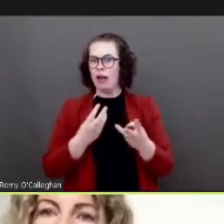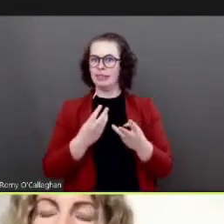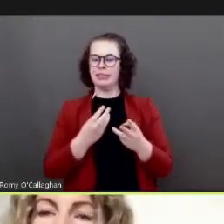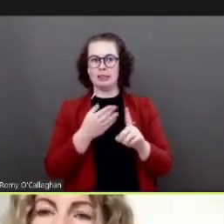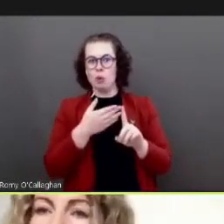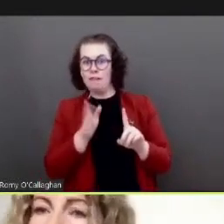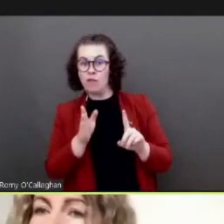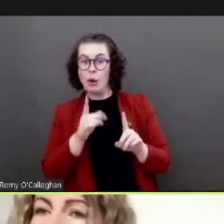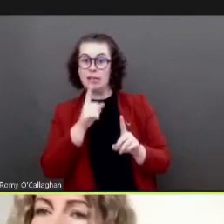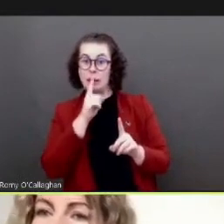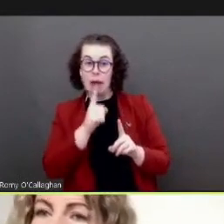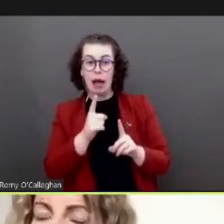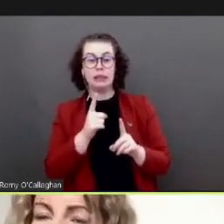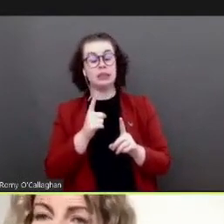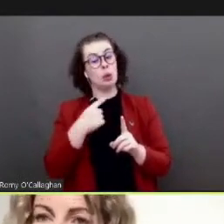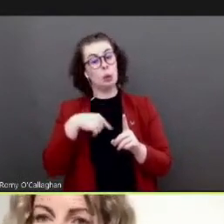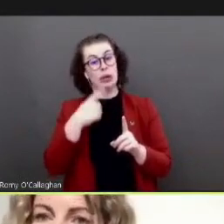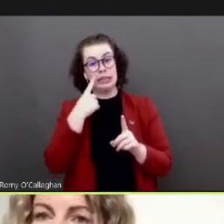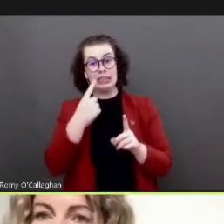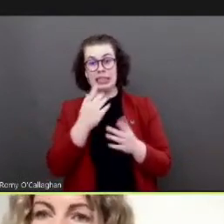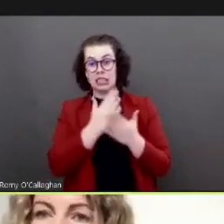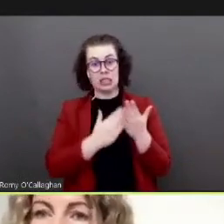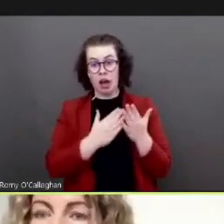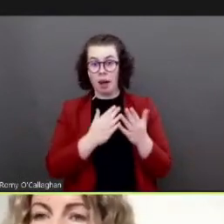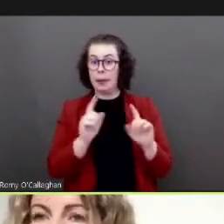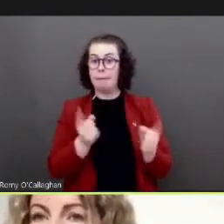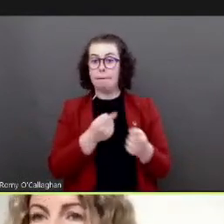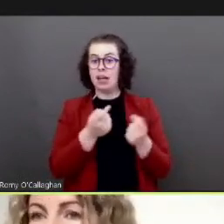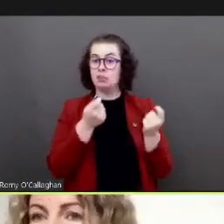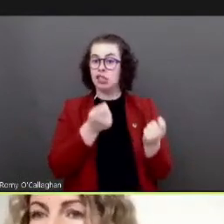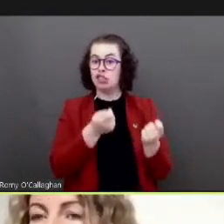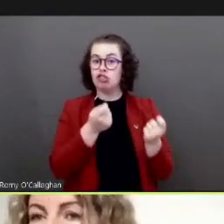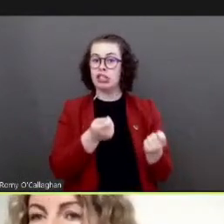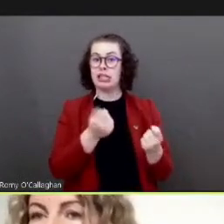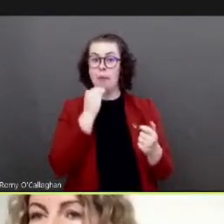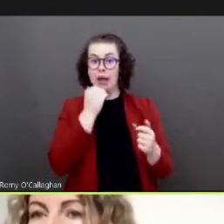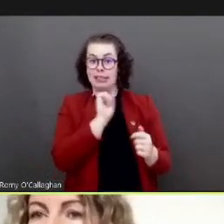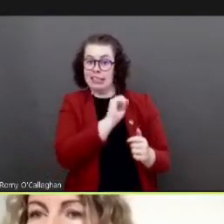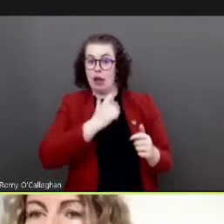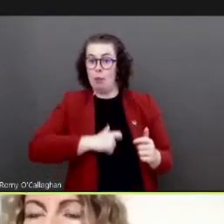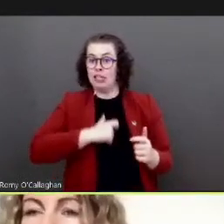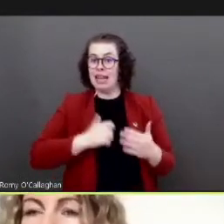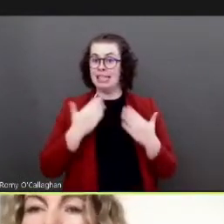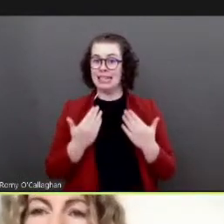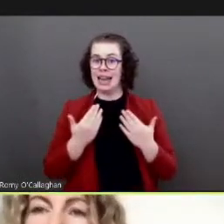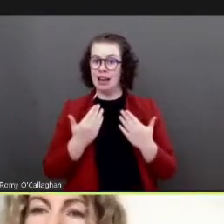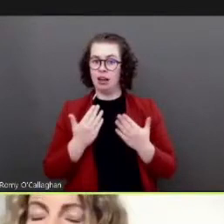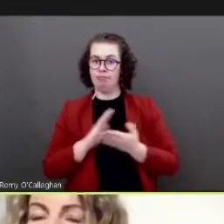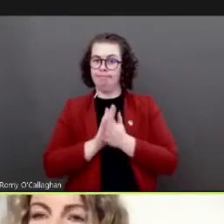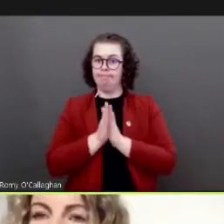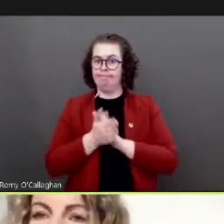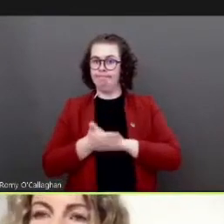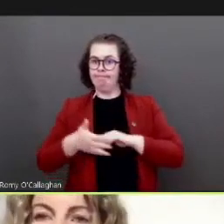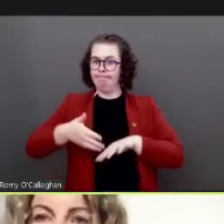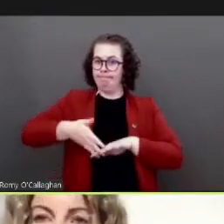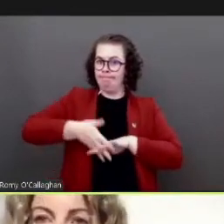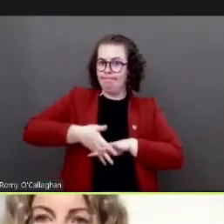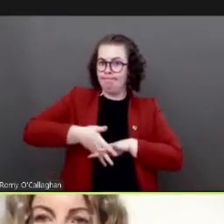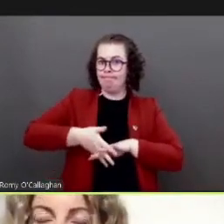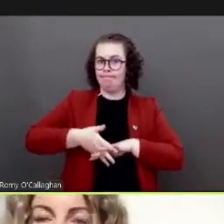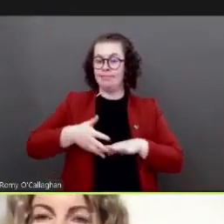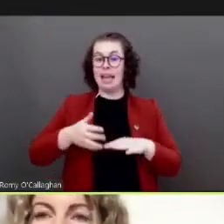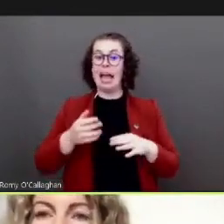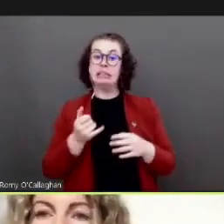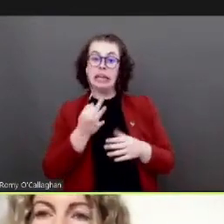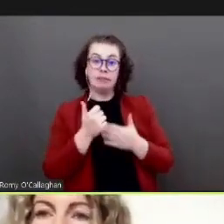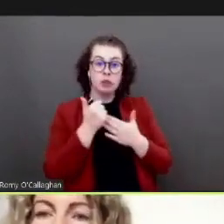has a history of being seen as untreatable, as ingrained in the personality of the individual and unlikely to change with